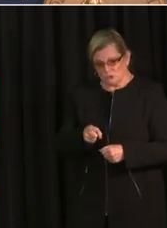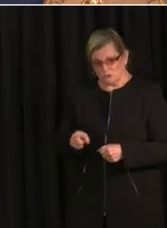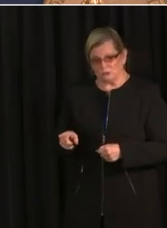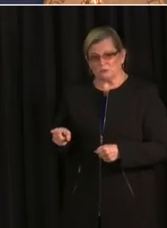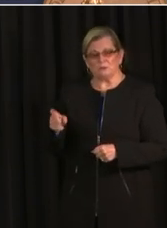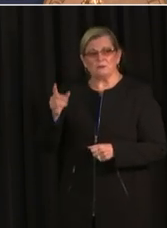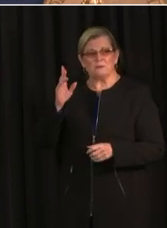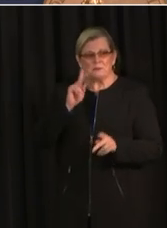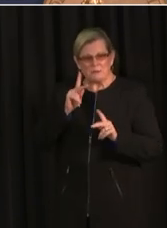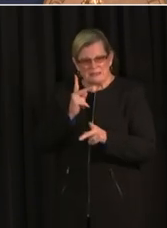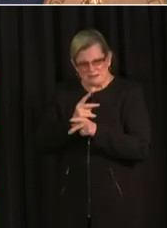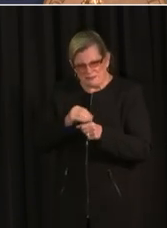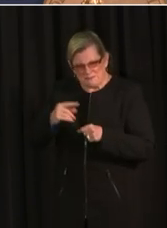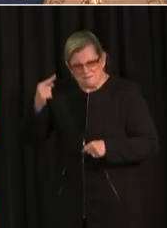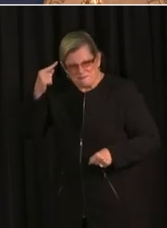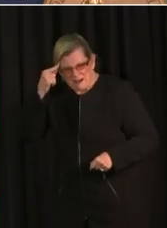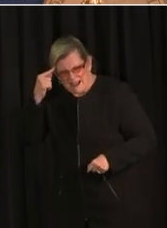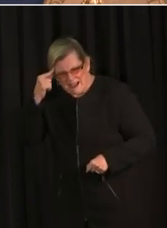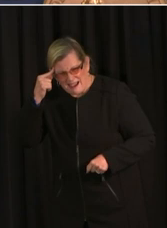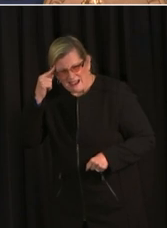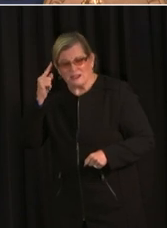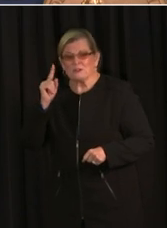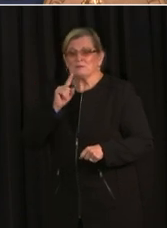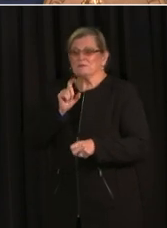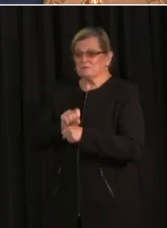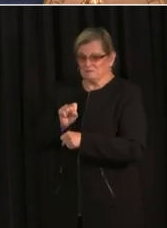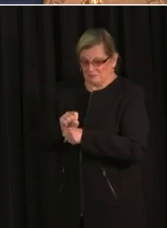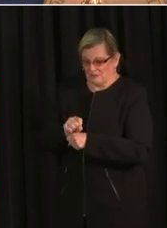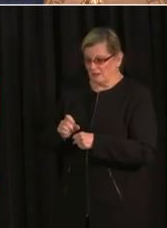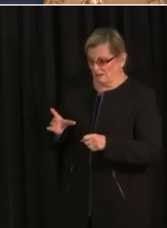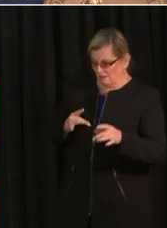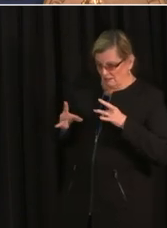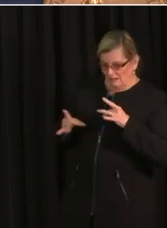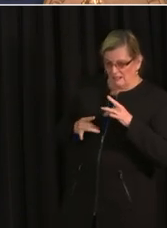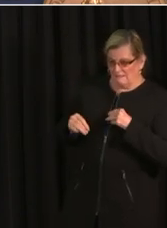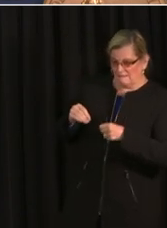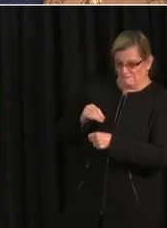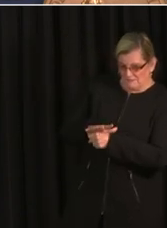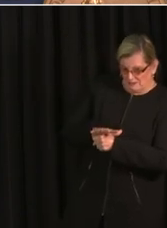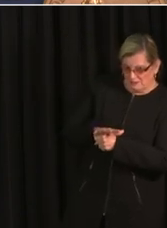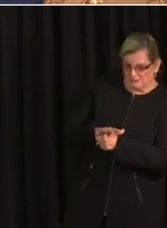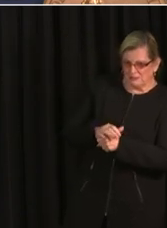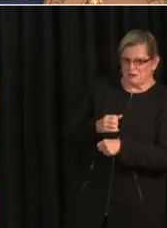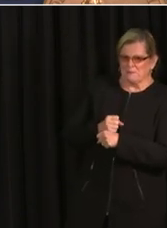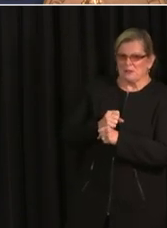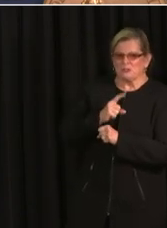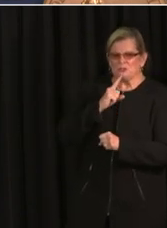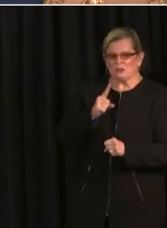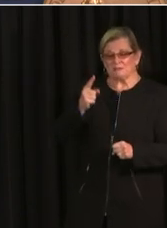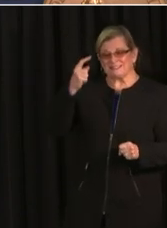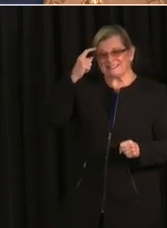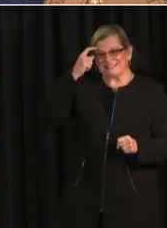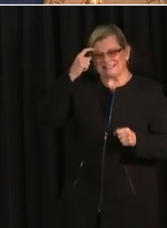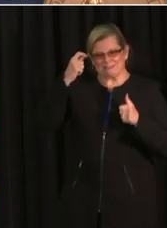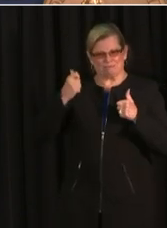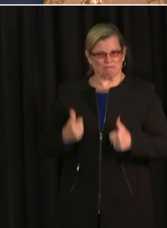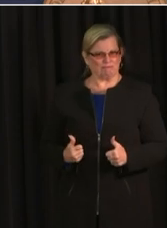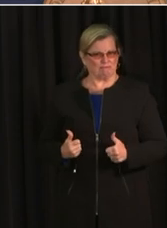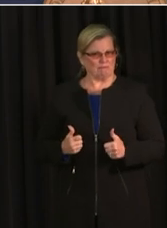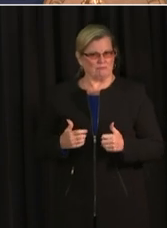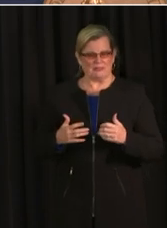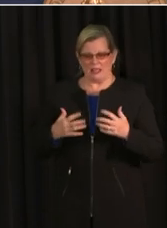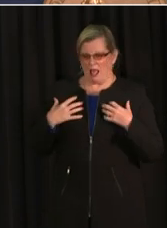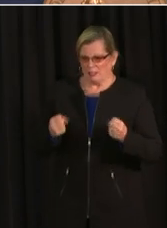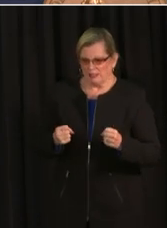life, is keeping people from contracting the virus, but also making sure that we have